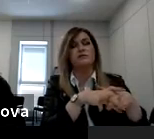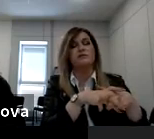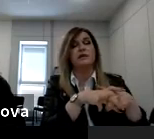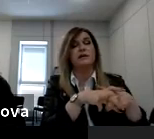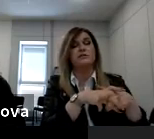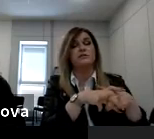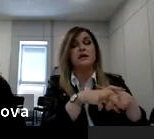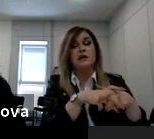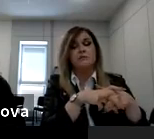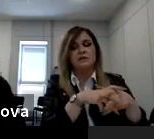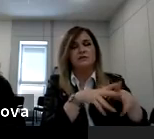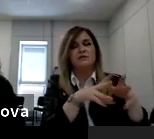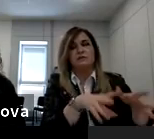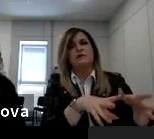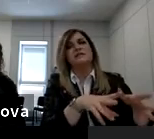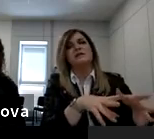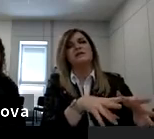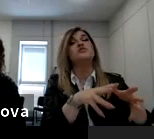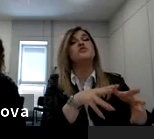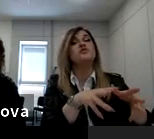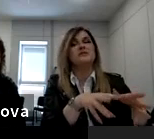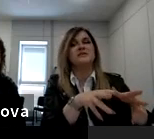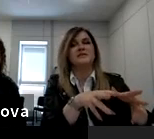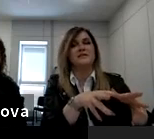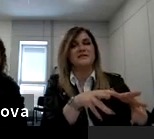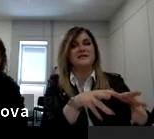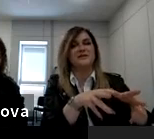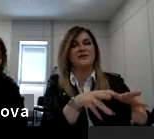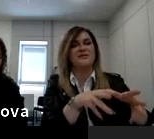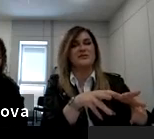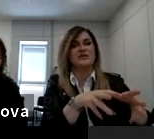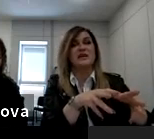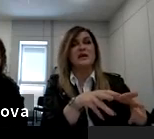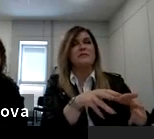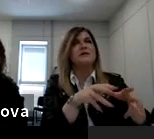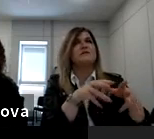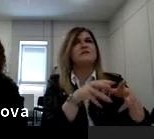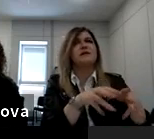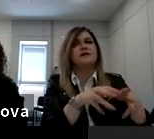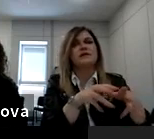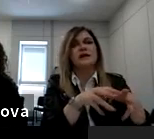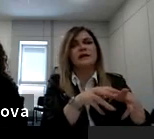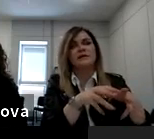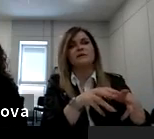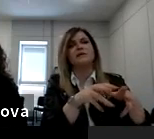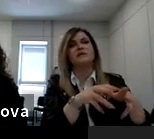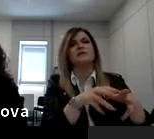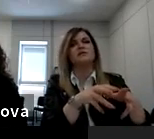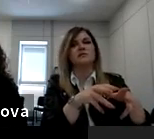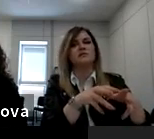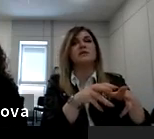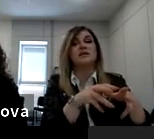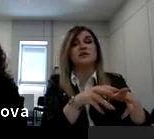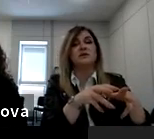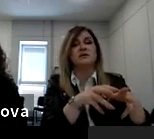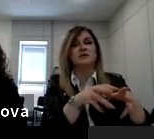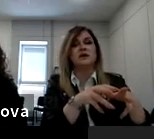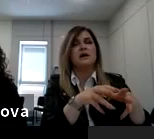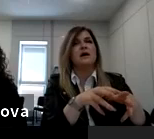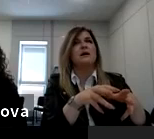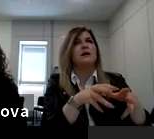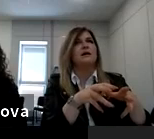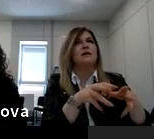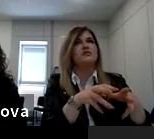is controllable actually, but you need to understand, do you need this on the project? Yes. Because very rarely we need to control each